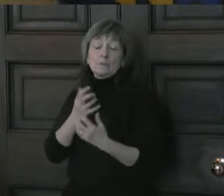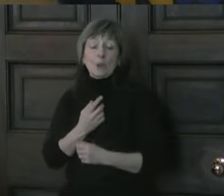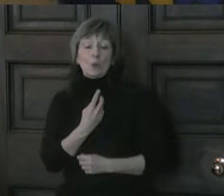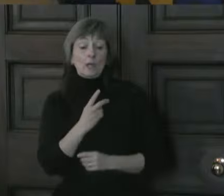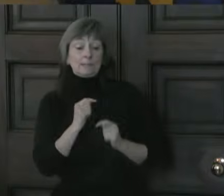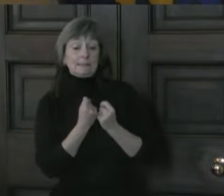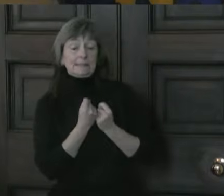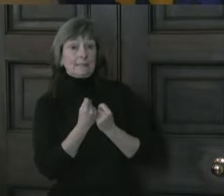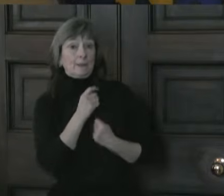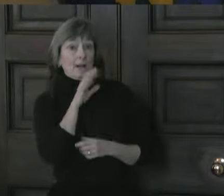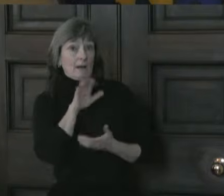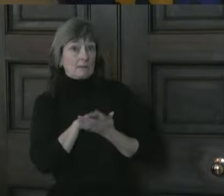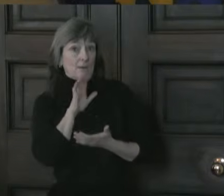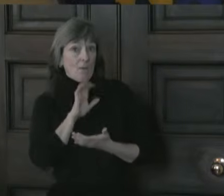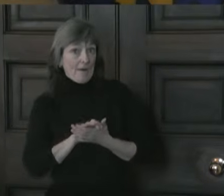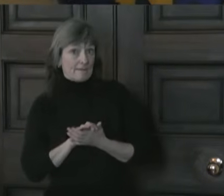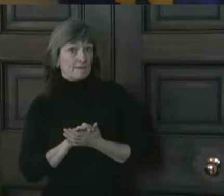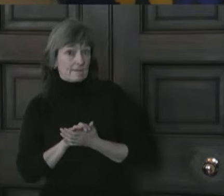wife team,